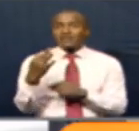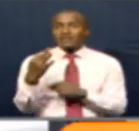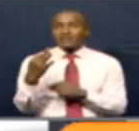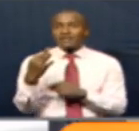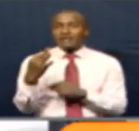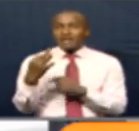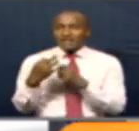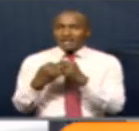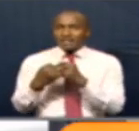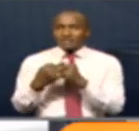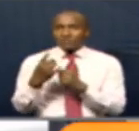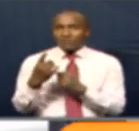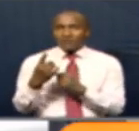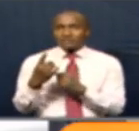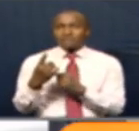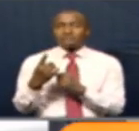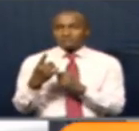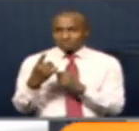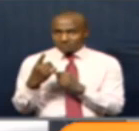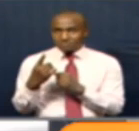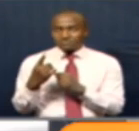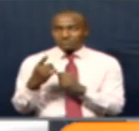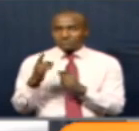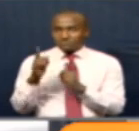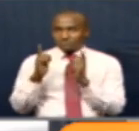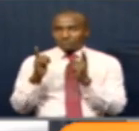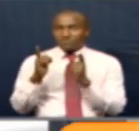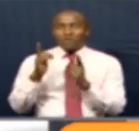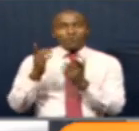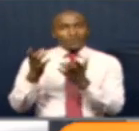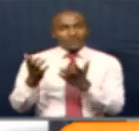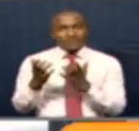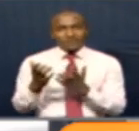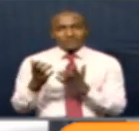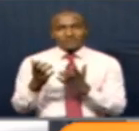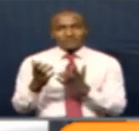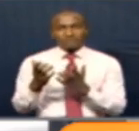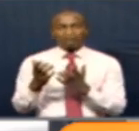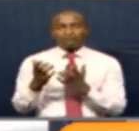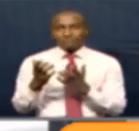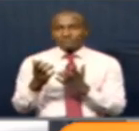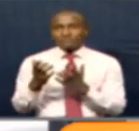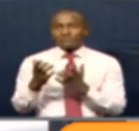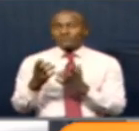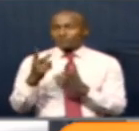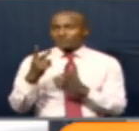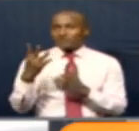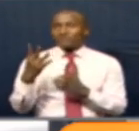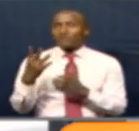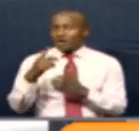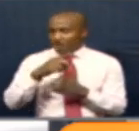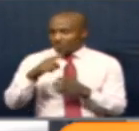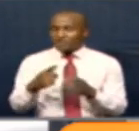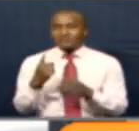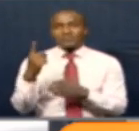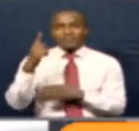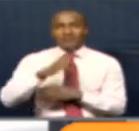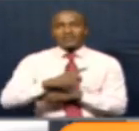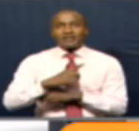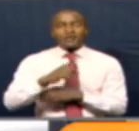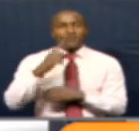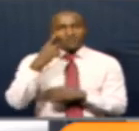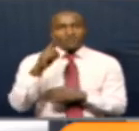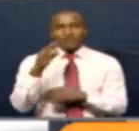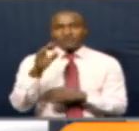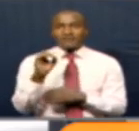381 10-ton trucks will be required to work 24 hours a day for a period of 30